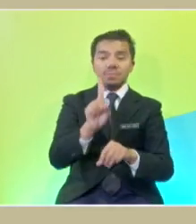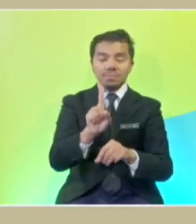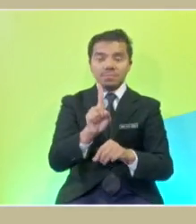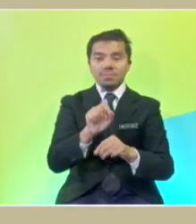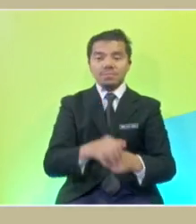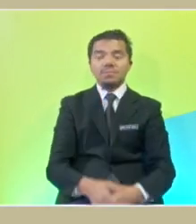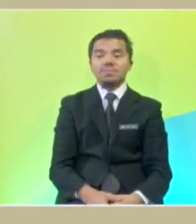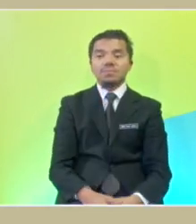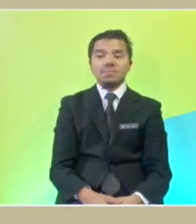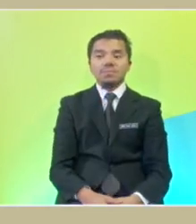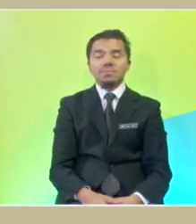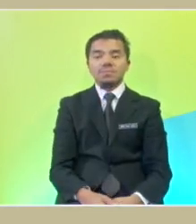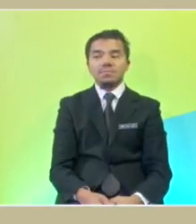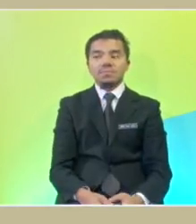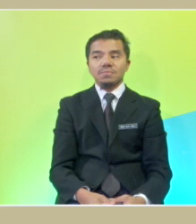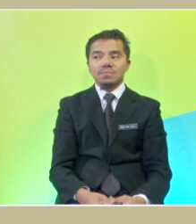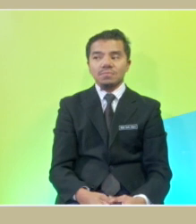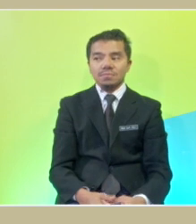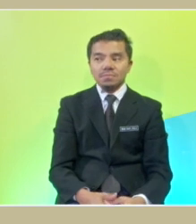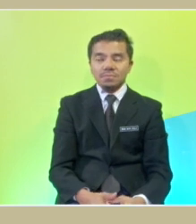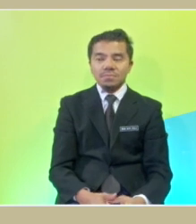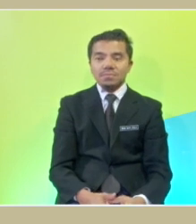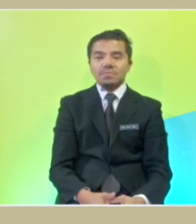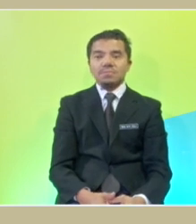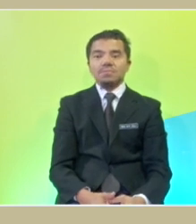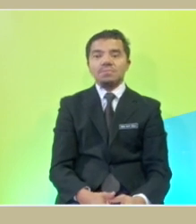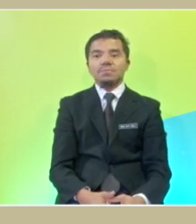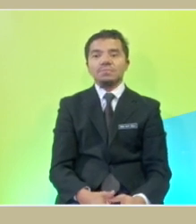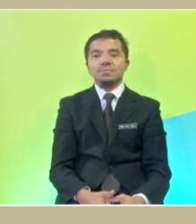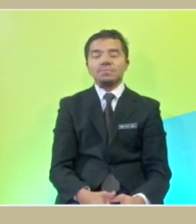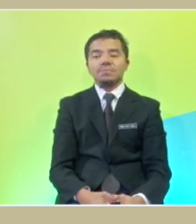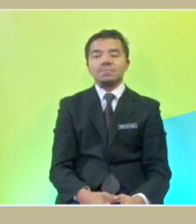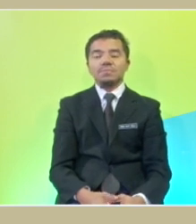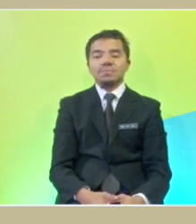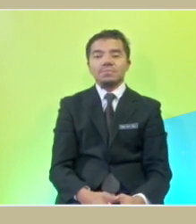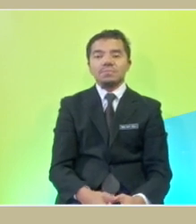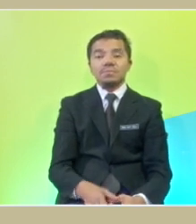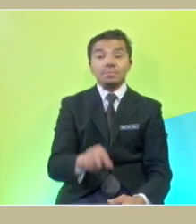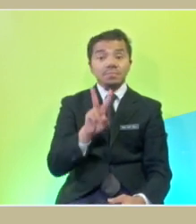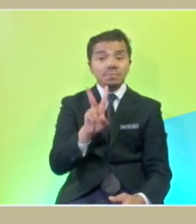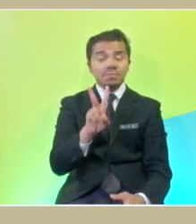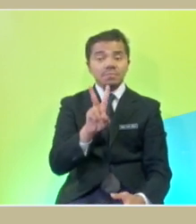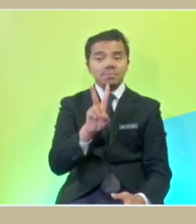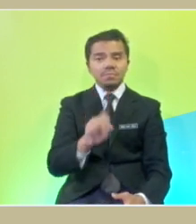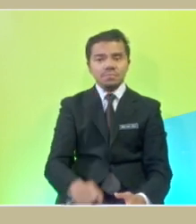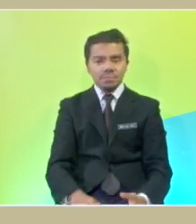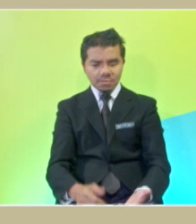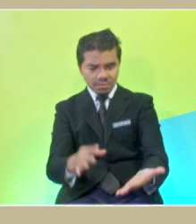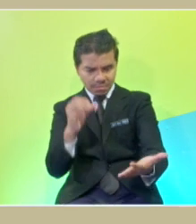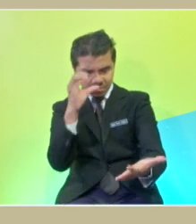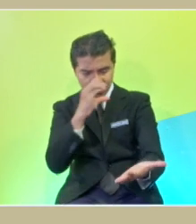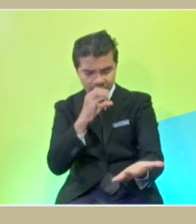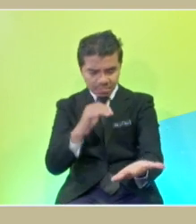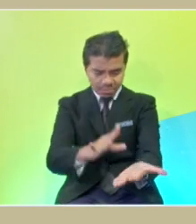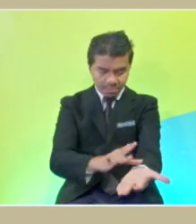different functions of the organs and parts of the body. I see. The second is, the function is detects and responds